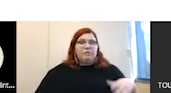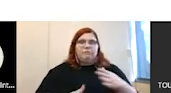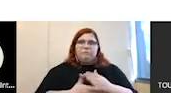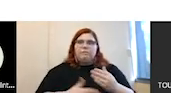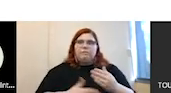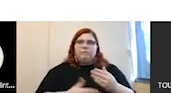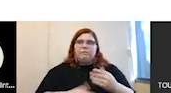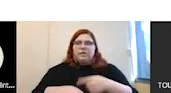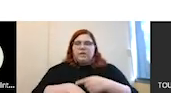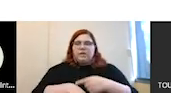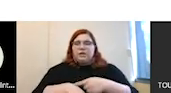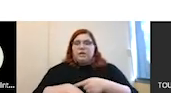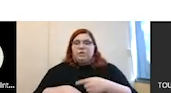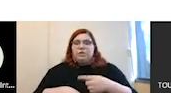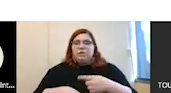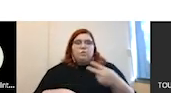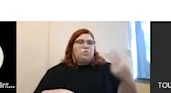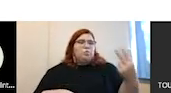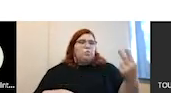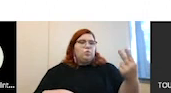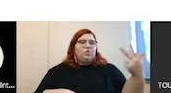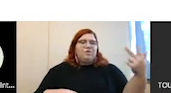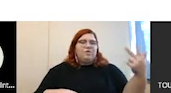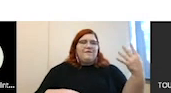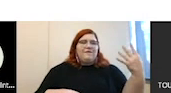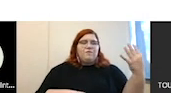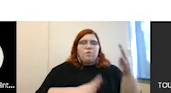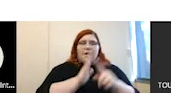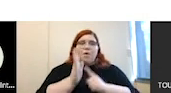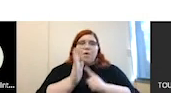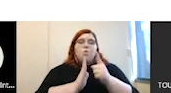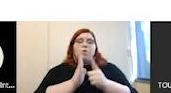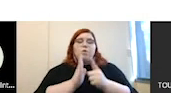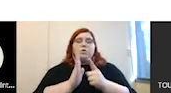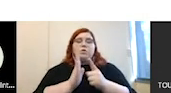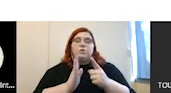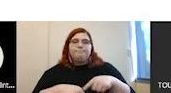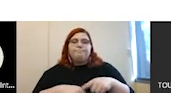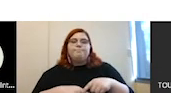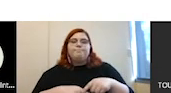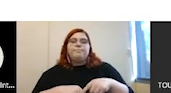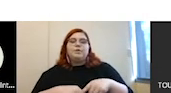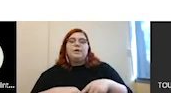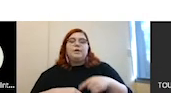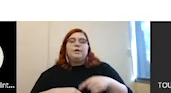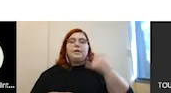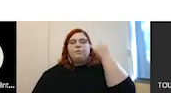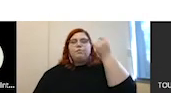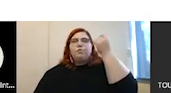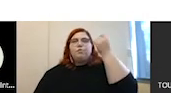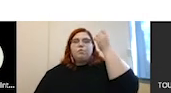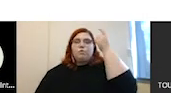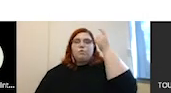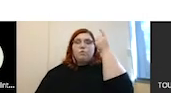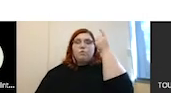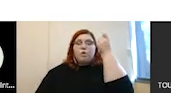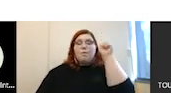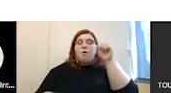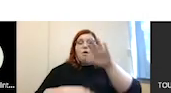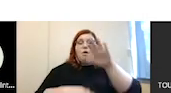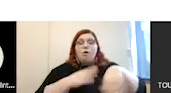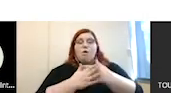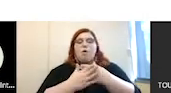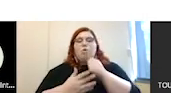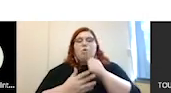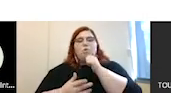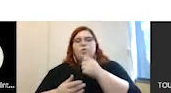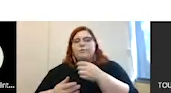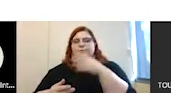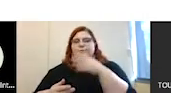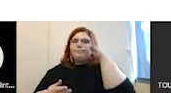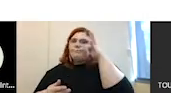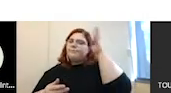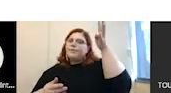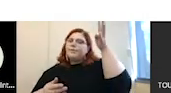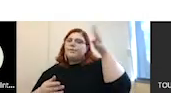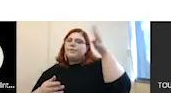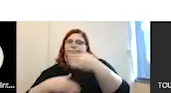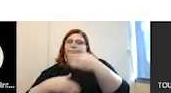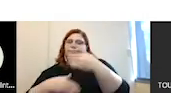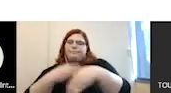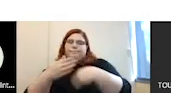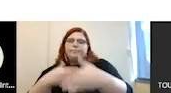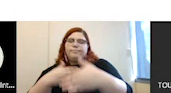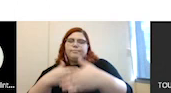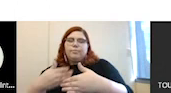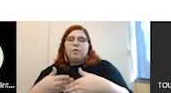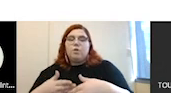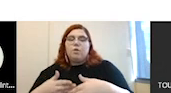4 hours, depending on whether you've already thought about all of the options, right? But then your reader is only going to